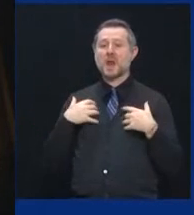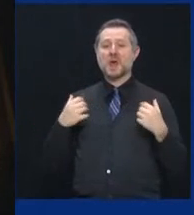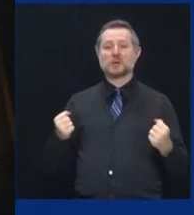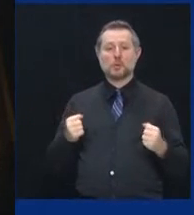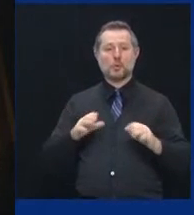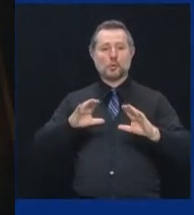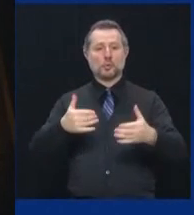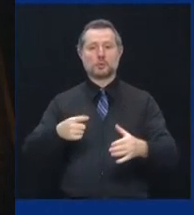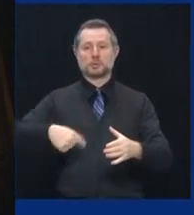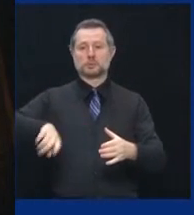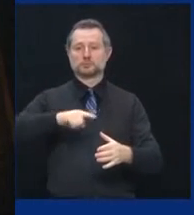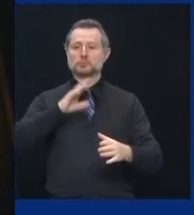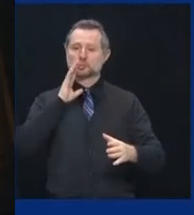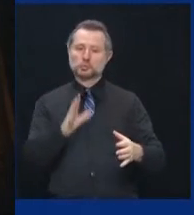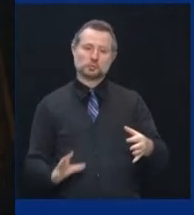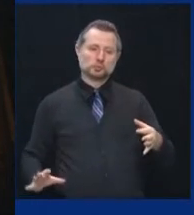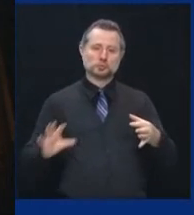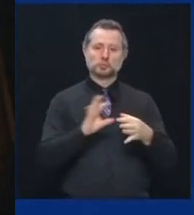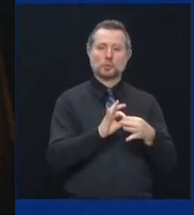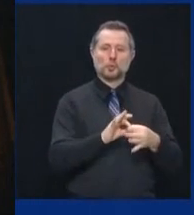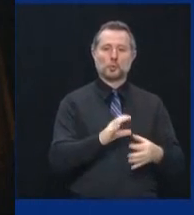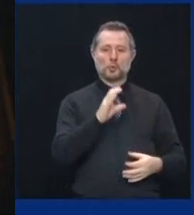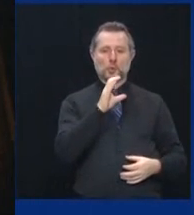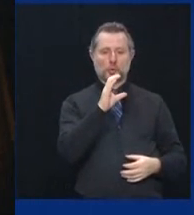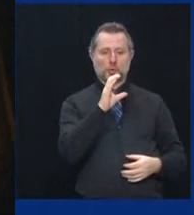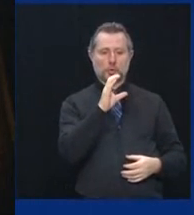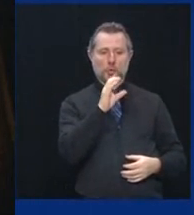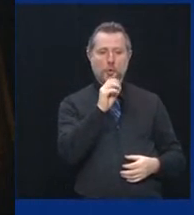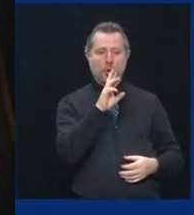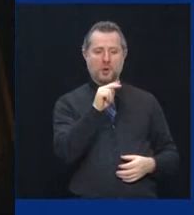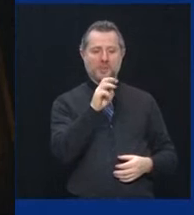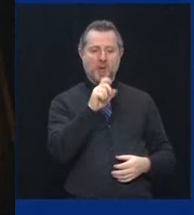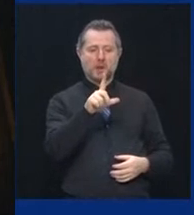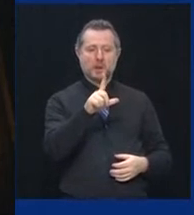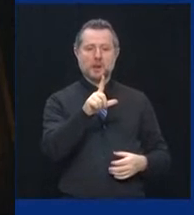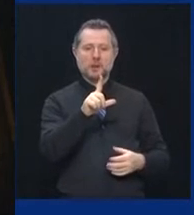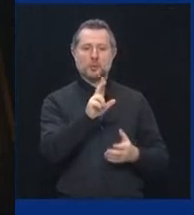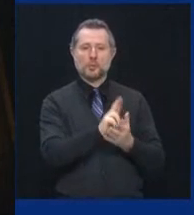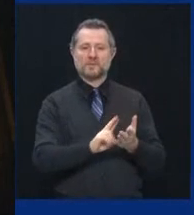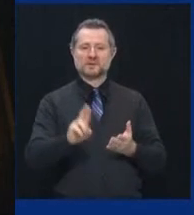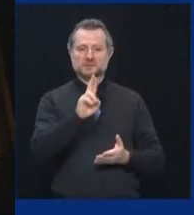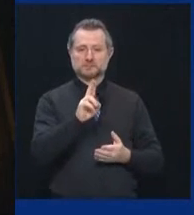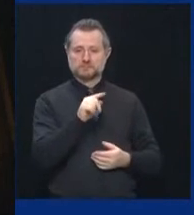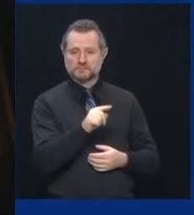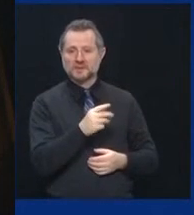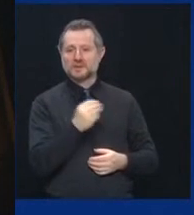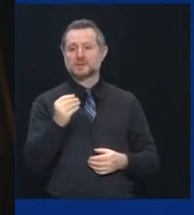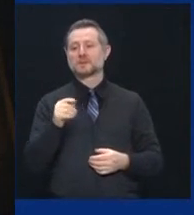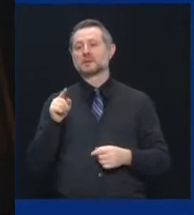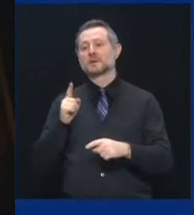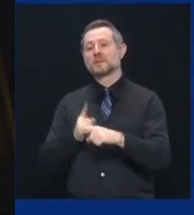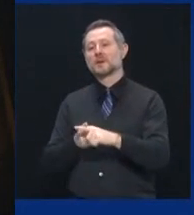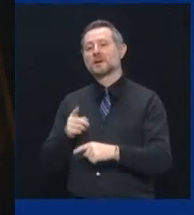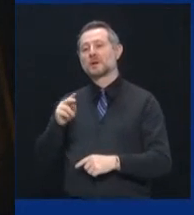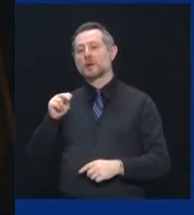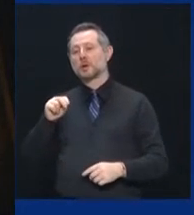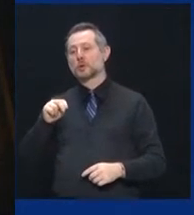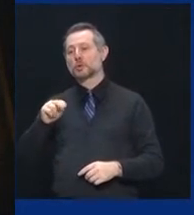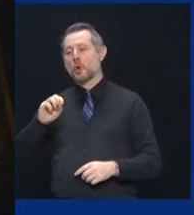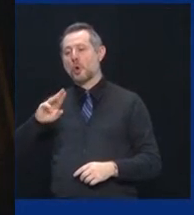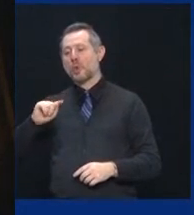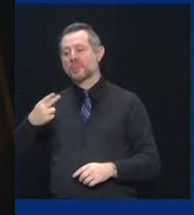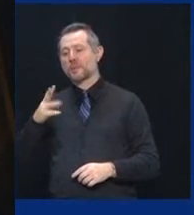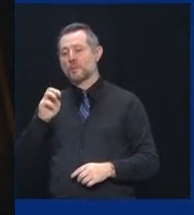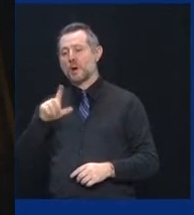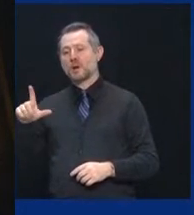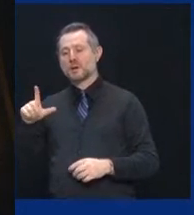Cornell University and Northwell Hospital System. We will hire 1,000 Health Corps fellows who agree to